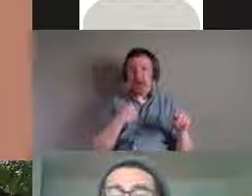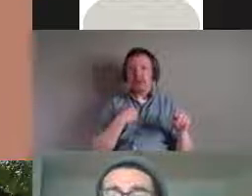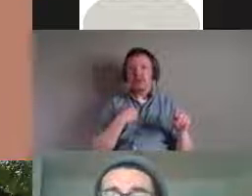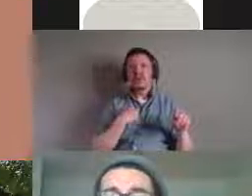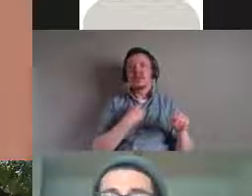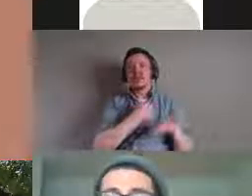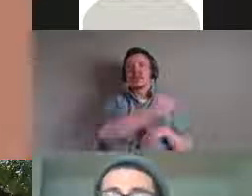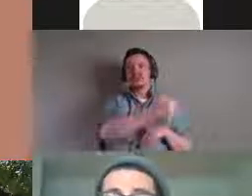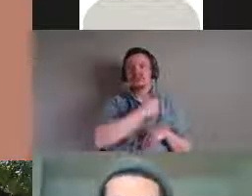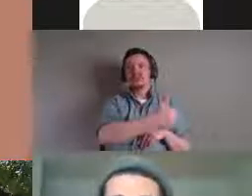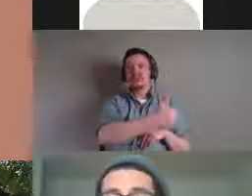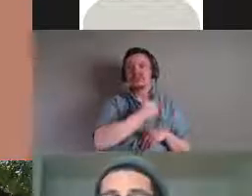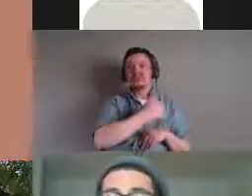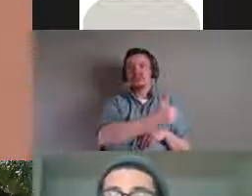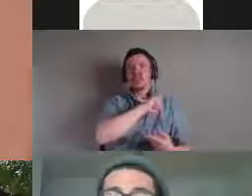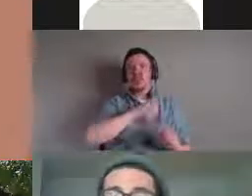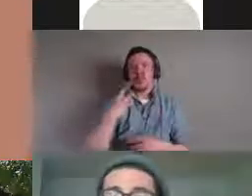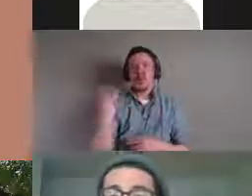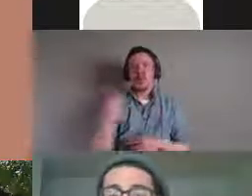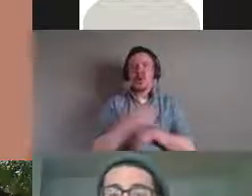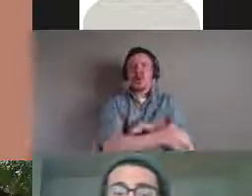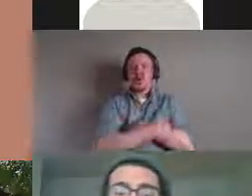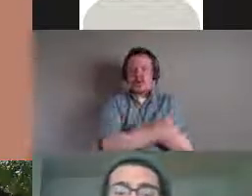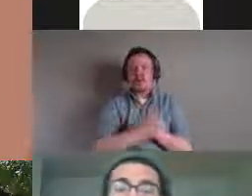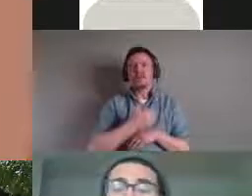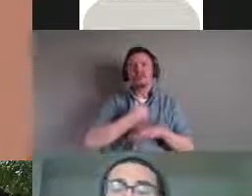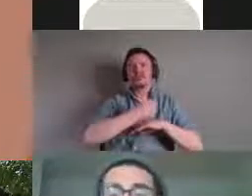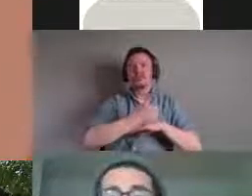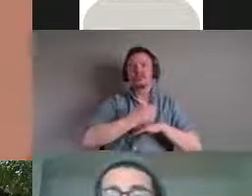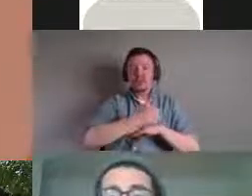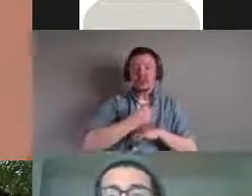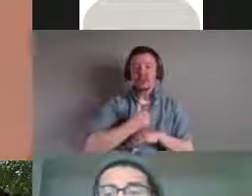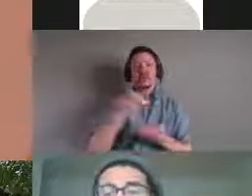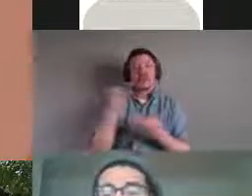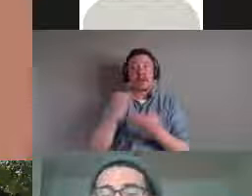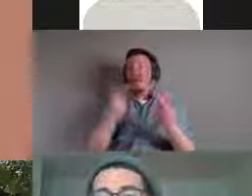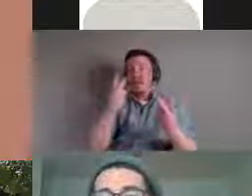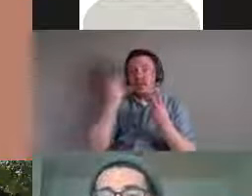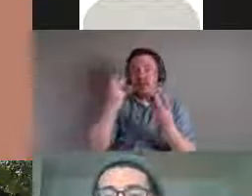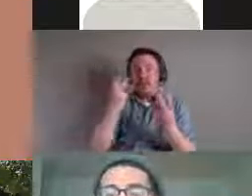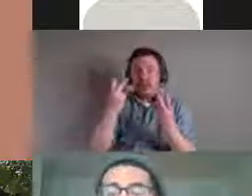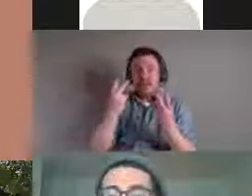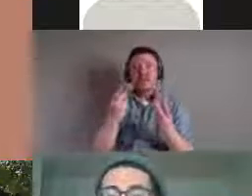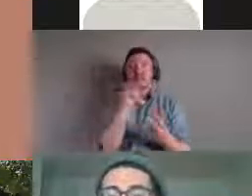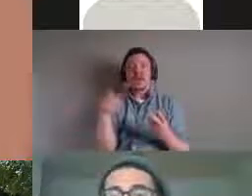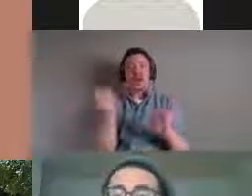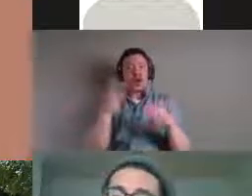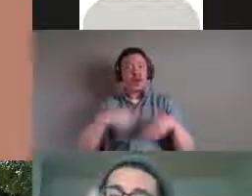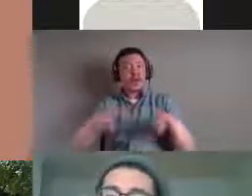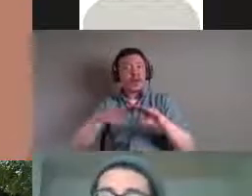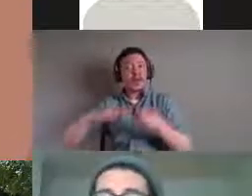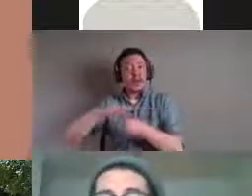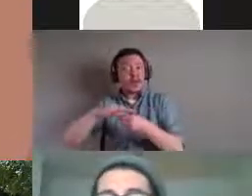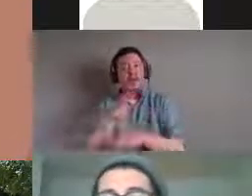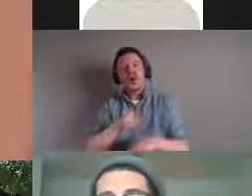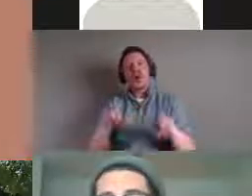site frequently. So this artwork will be visible not only on the campus and in the neighborhood, but for